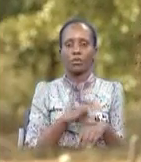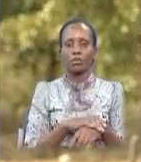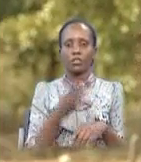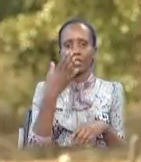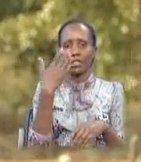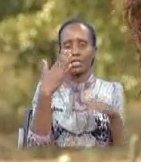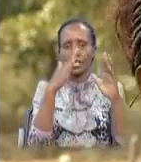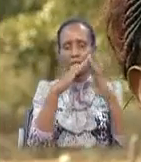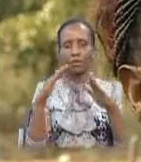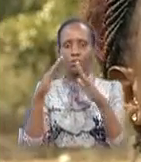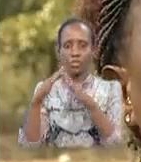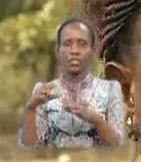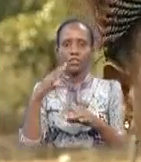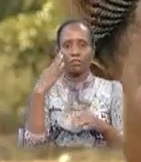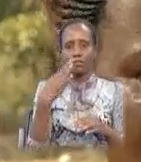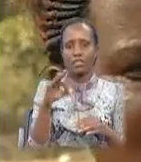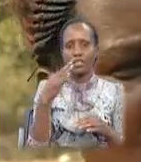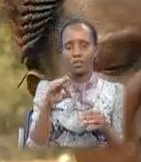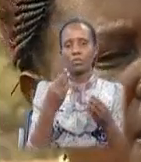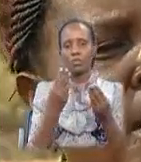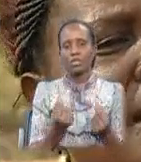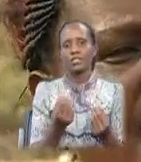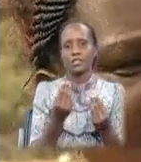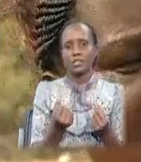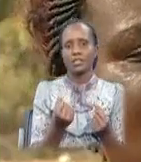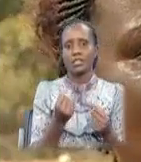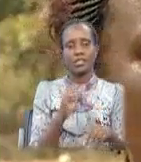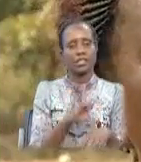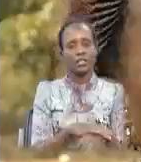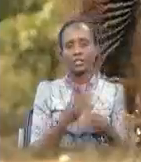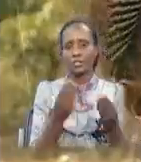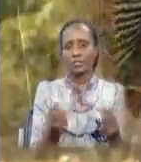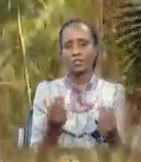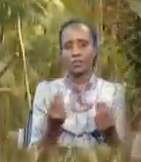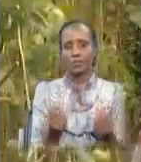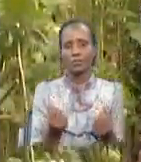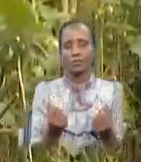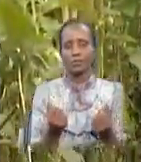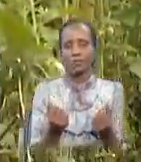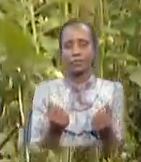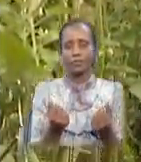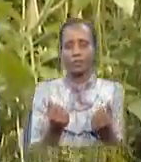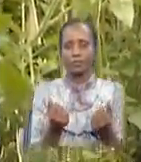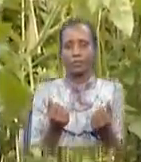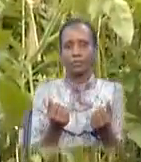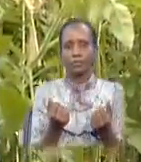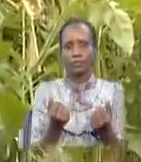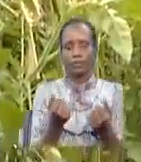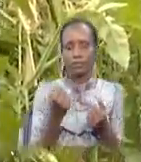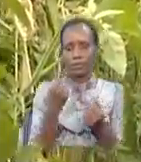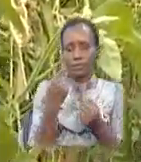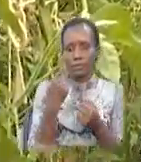greenhouse, sasa mboga kwetu ni rahisi, tunapata rahisi.